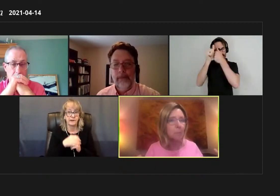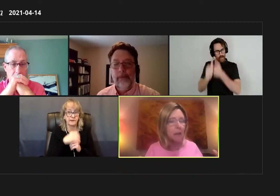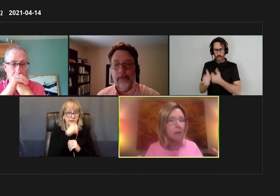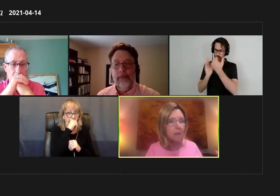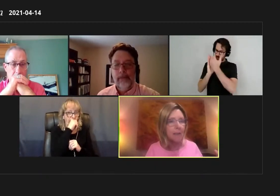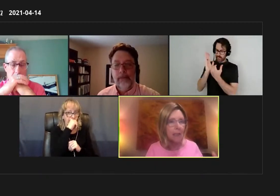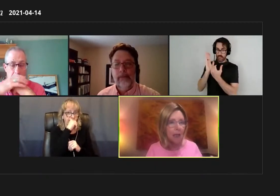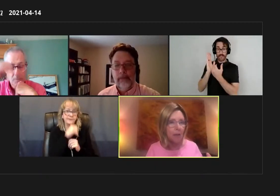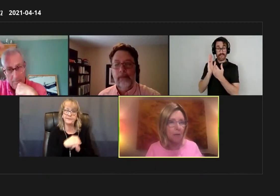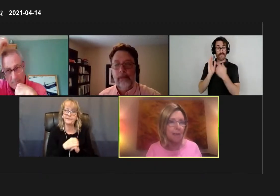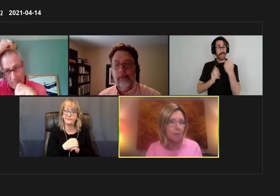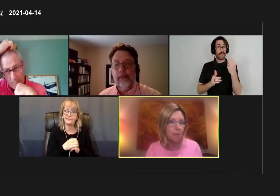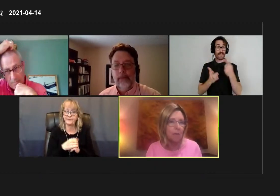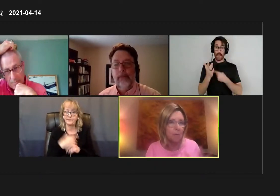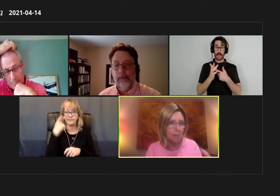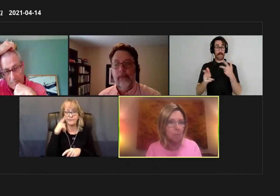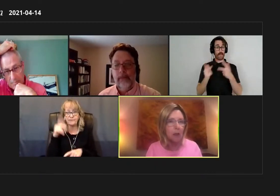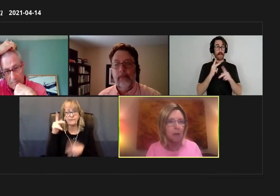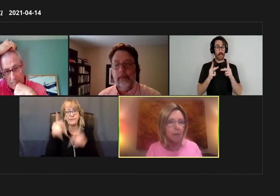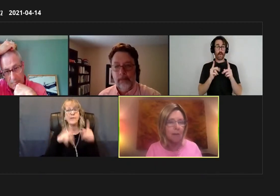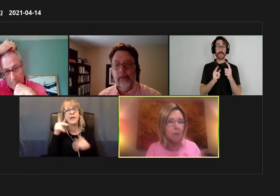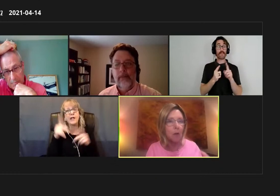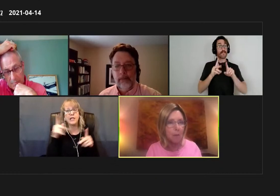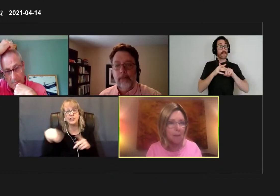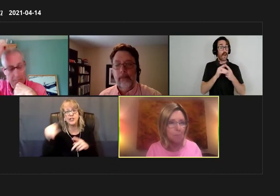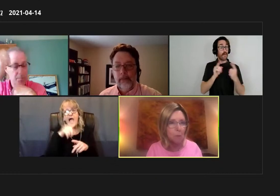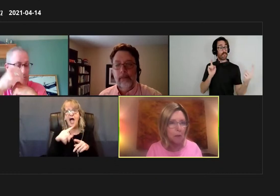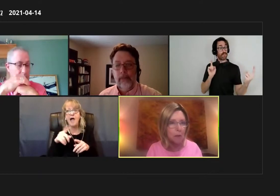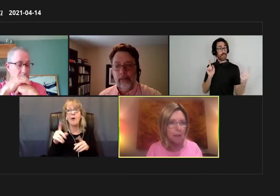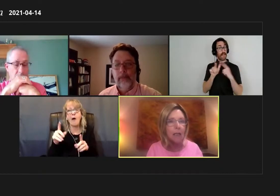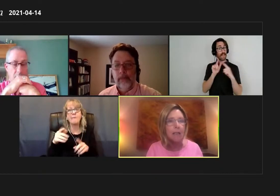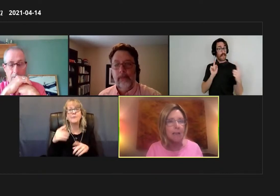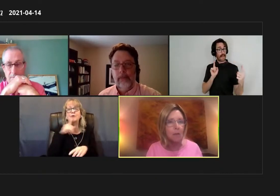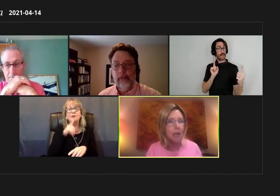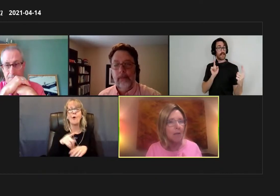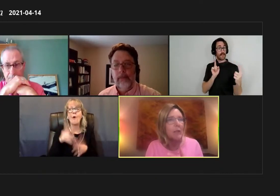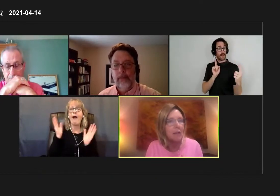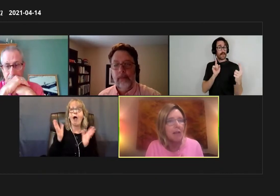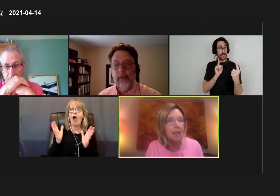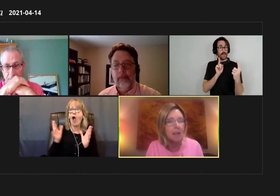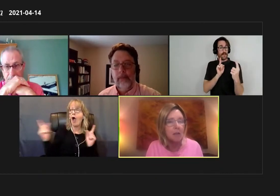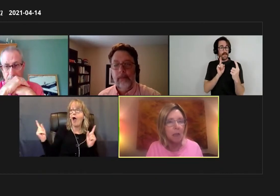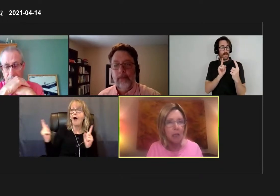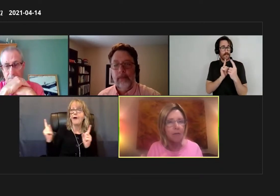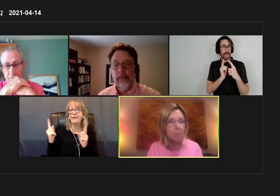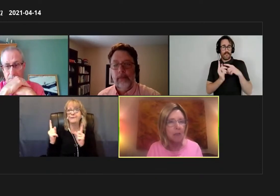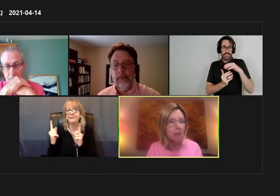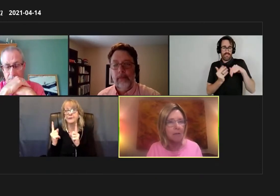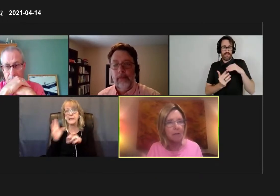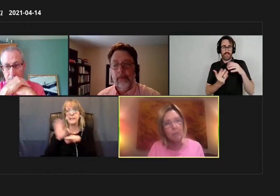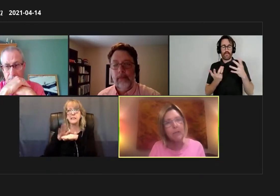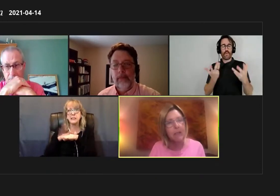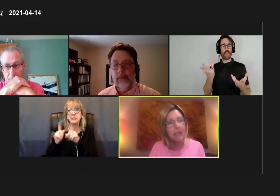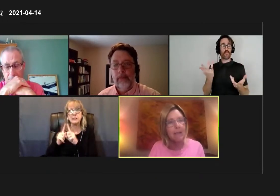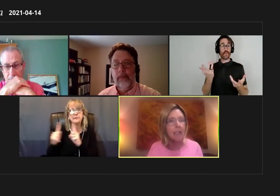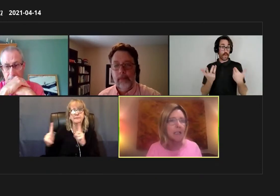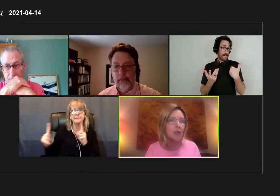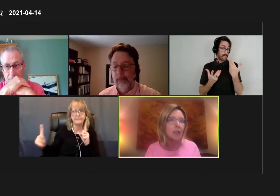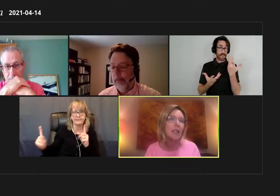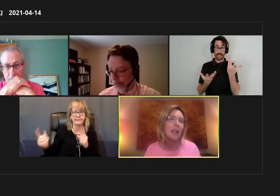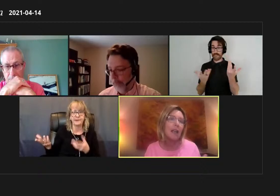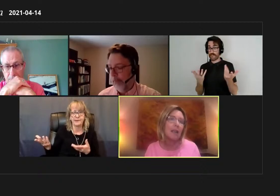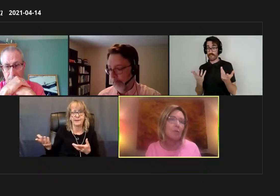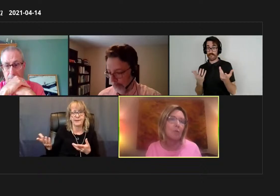little bit close together. So those reminders are always important. So have we done, do we have any materials? Do we have any